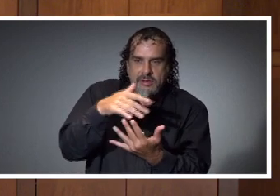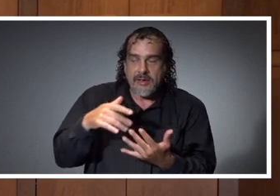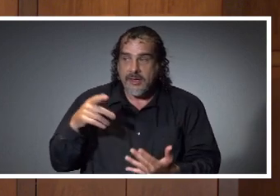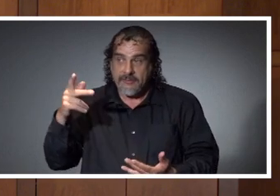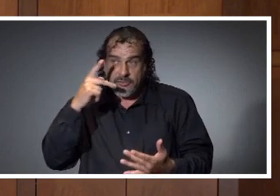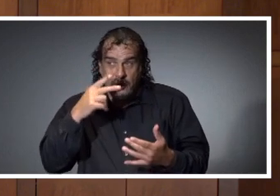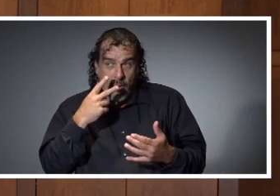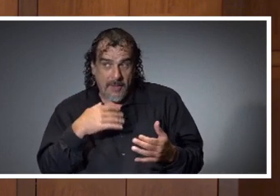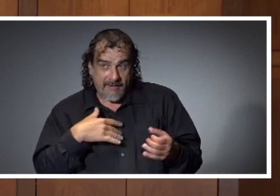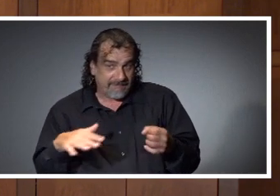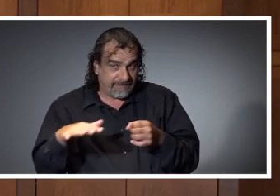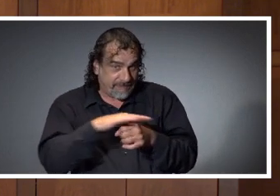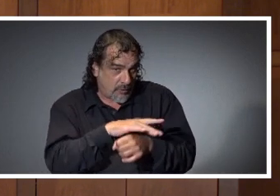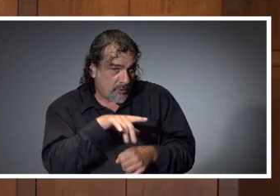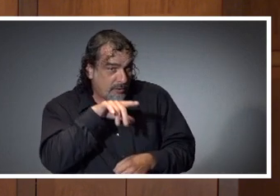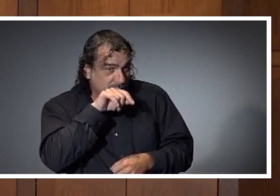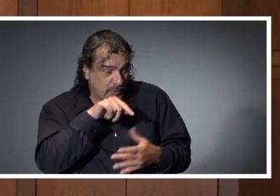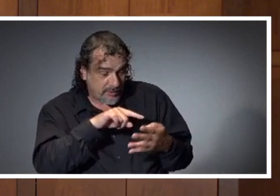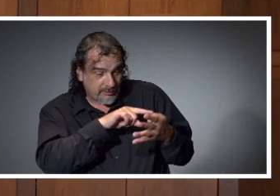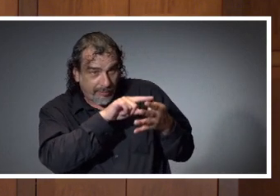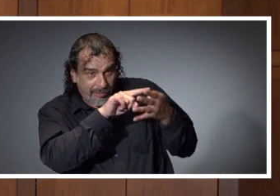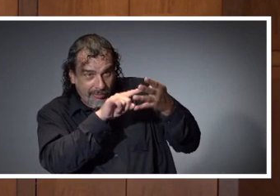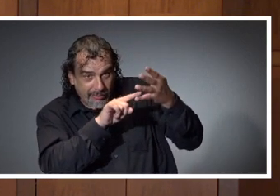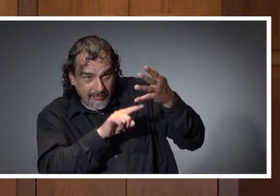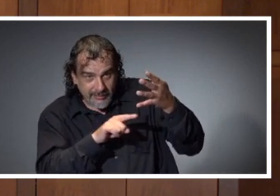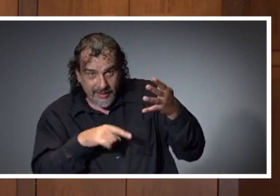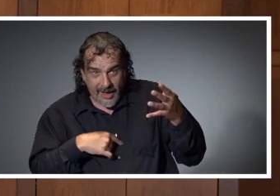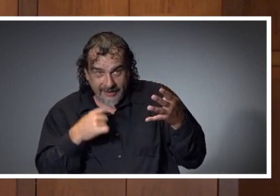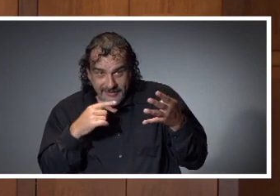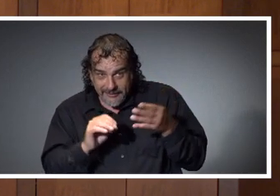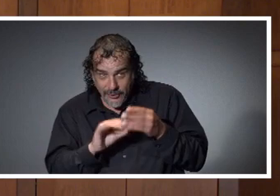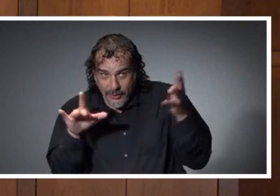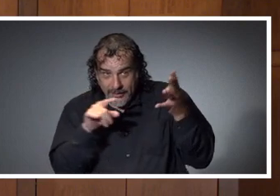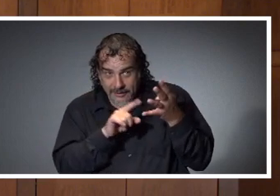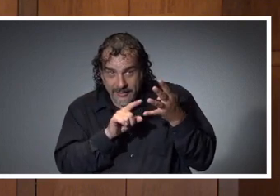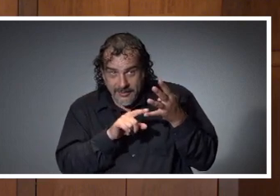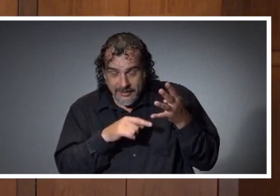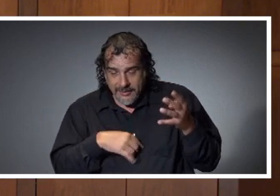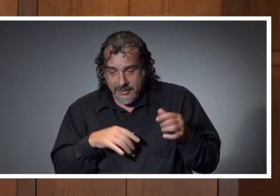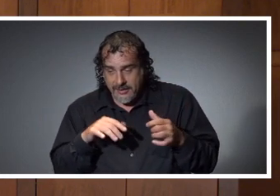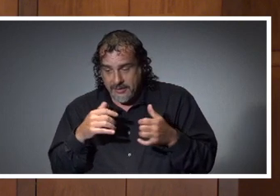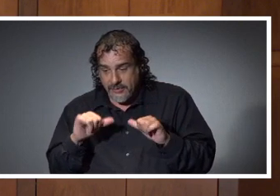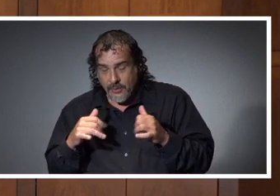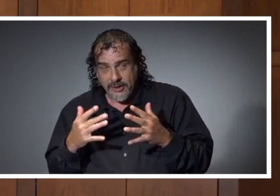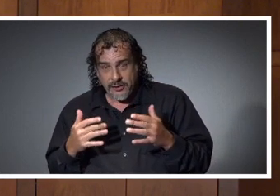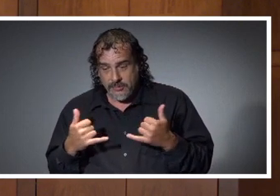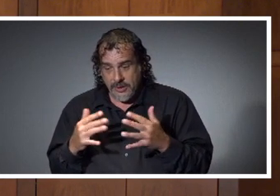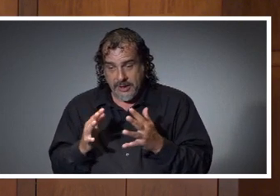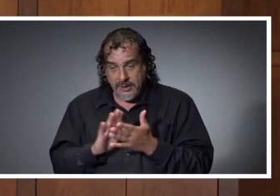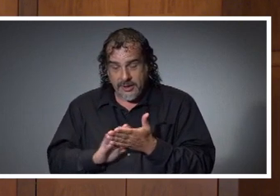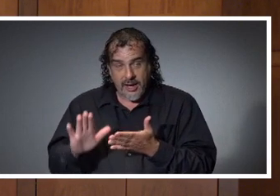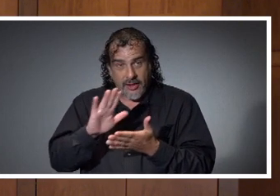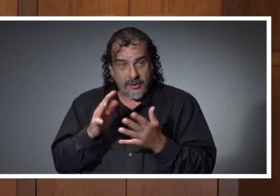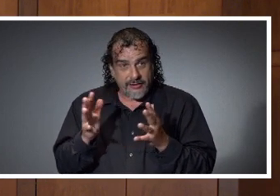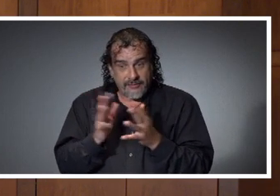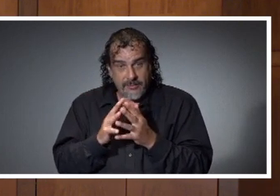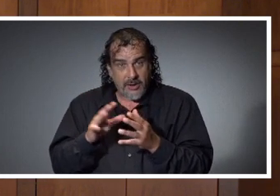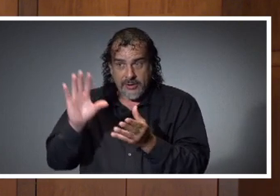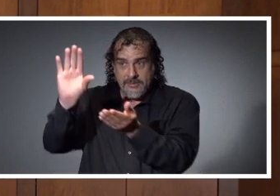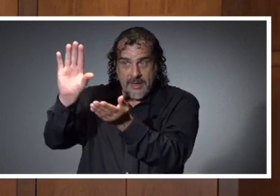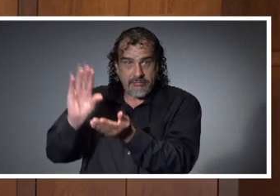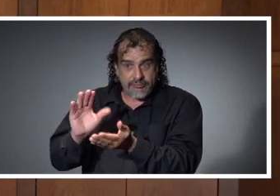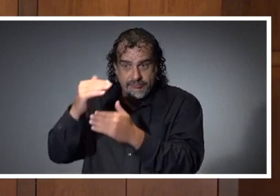tweet, the end of it is very clear that the way in which you play college football this year is by limiting crowd